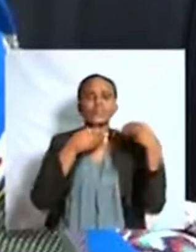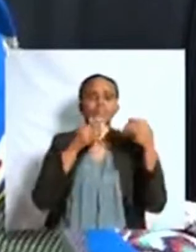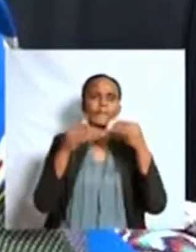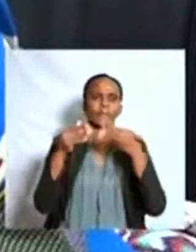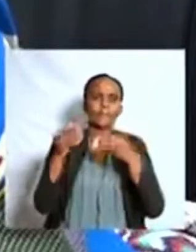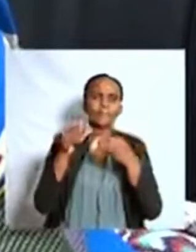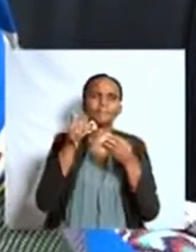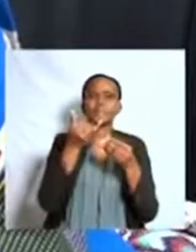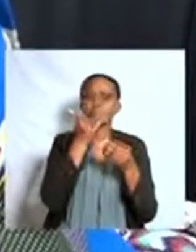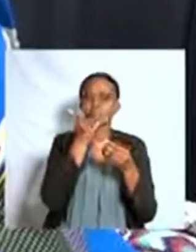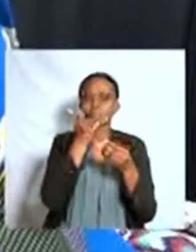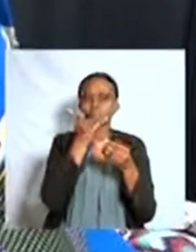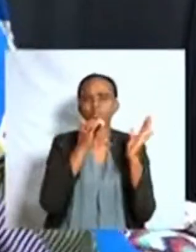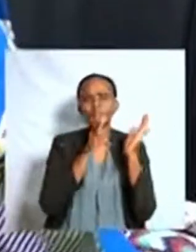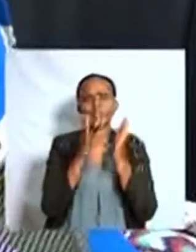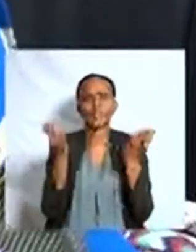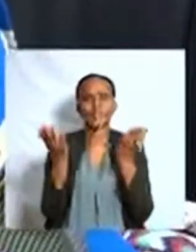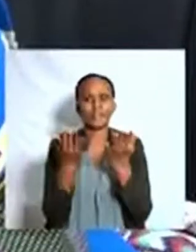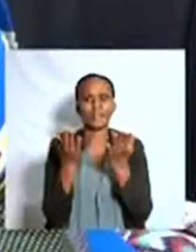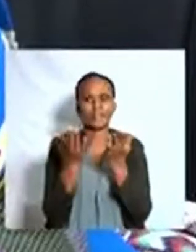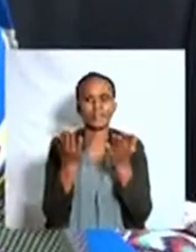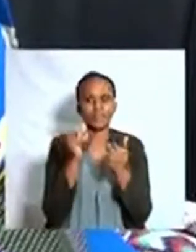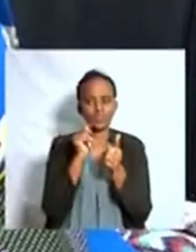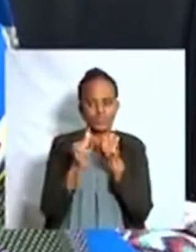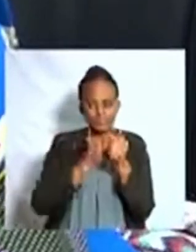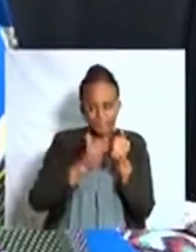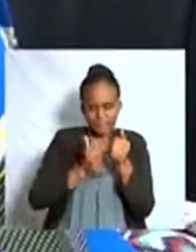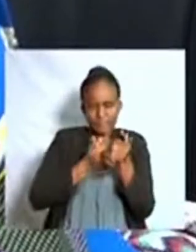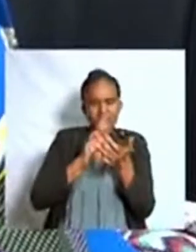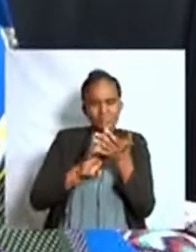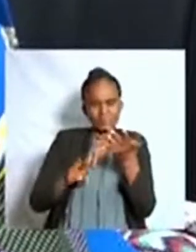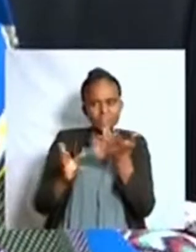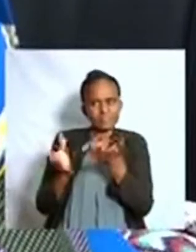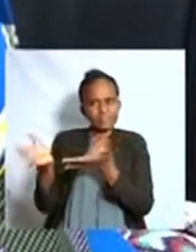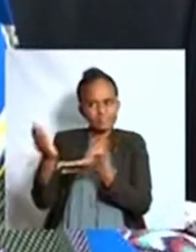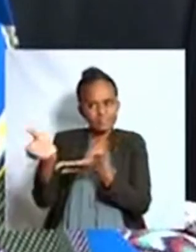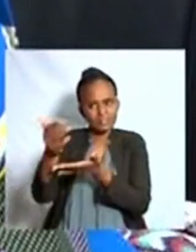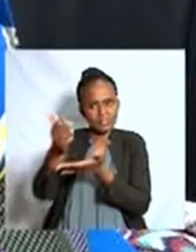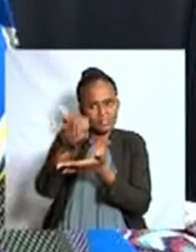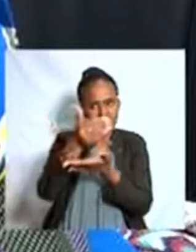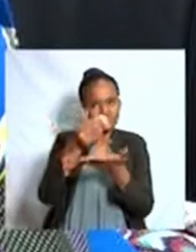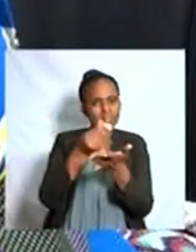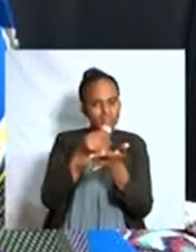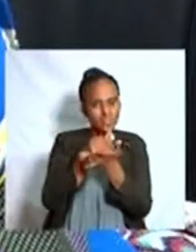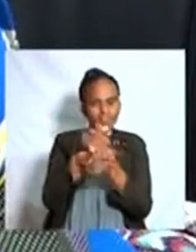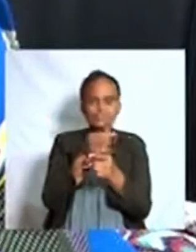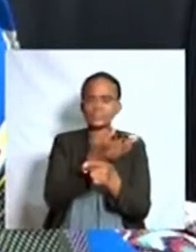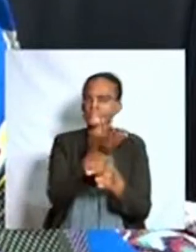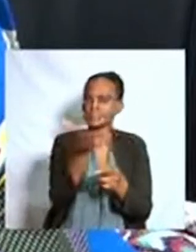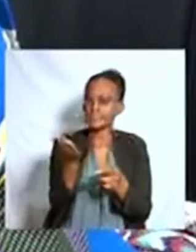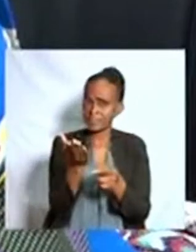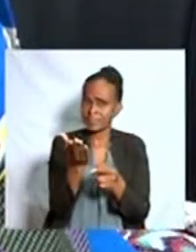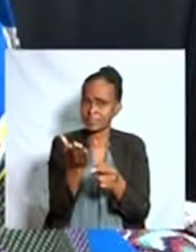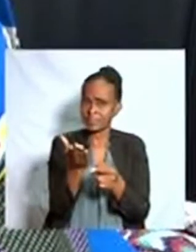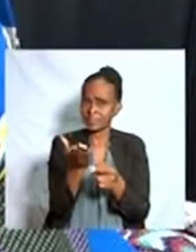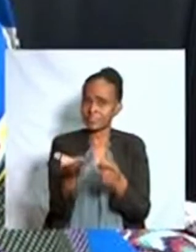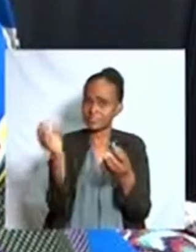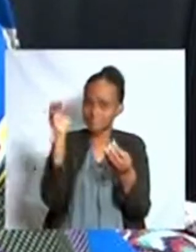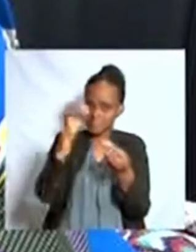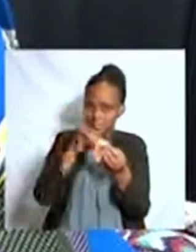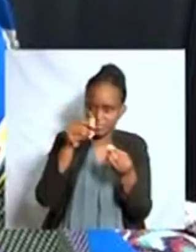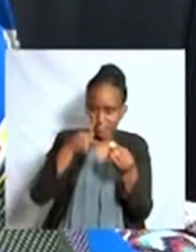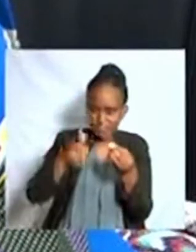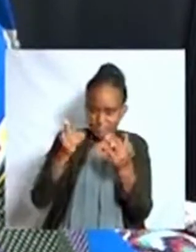I believe they've been taking some revenue from there. And on top of that, they